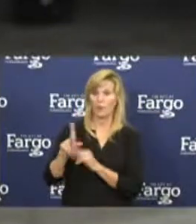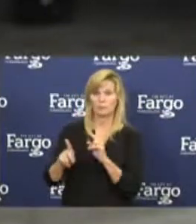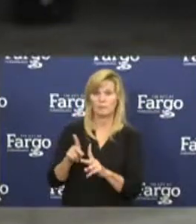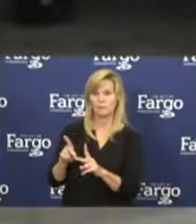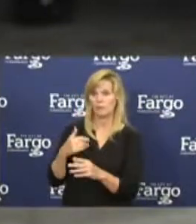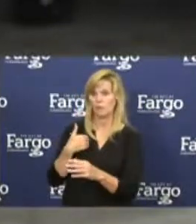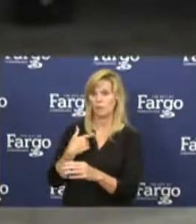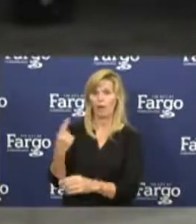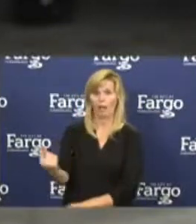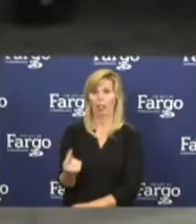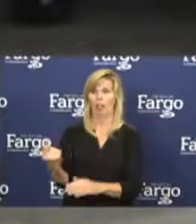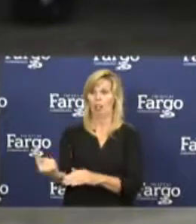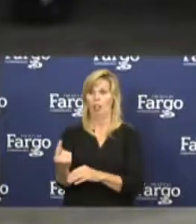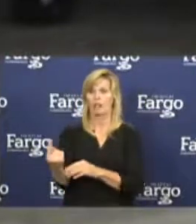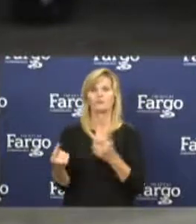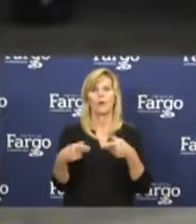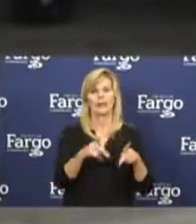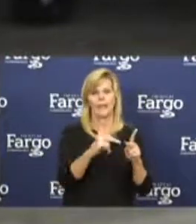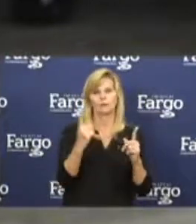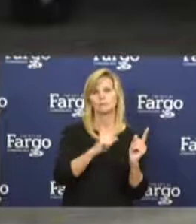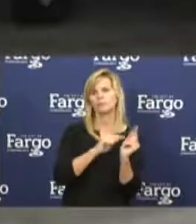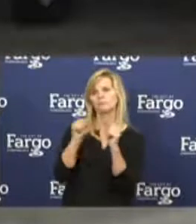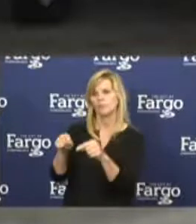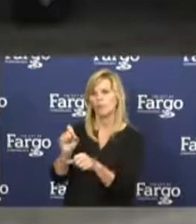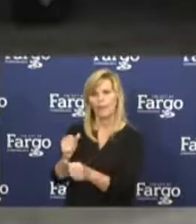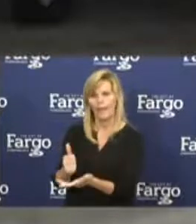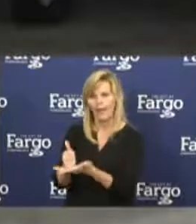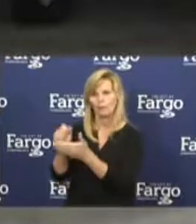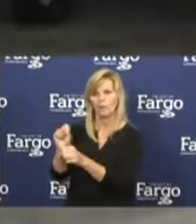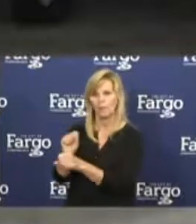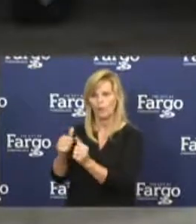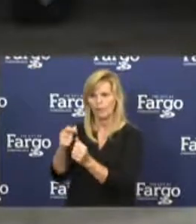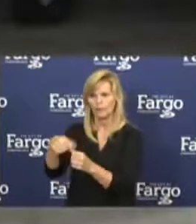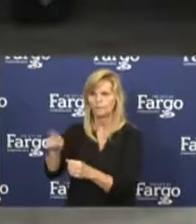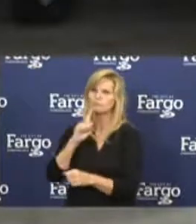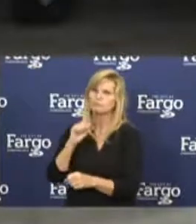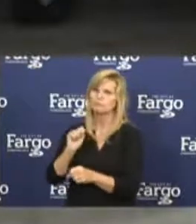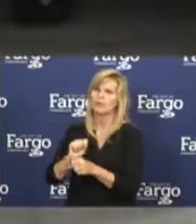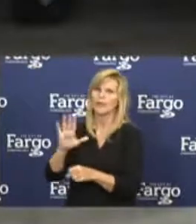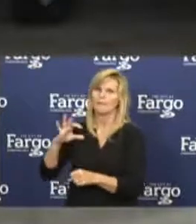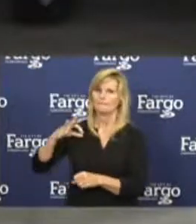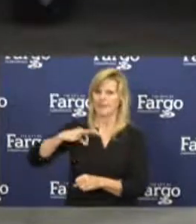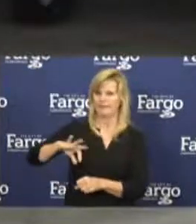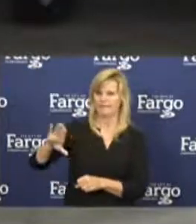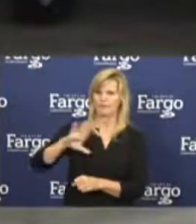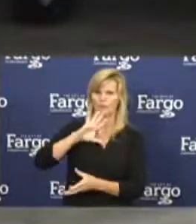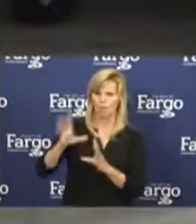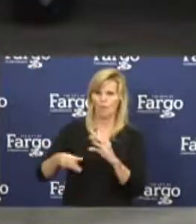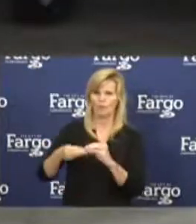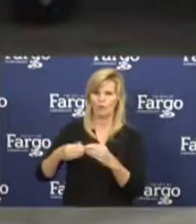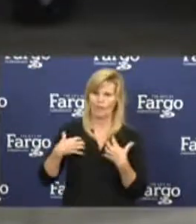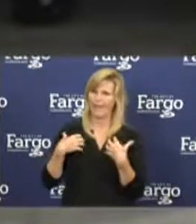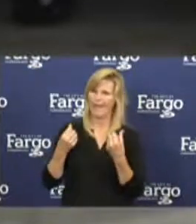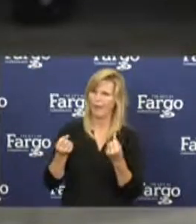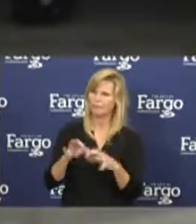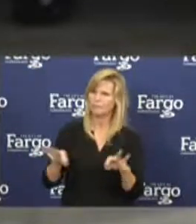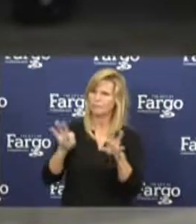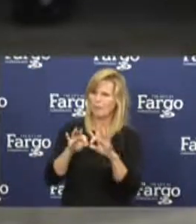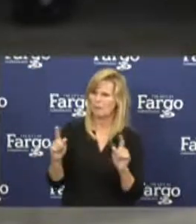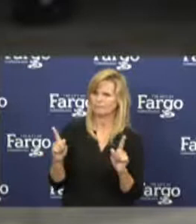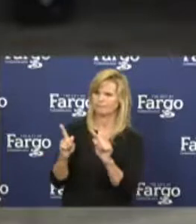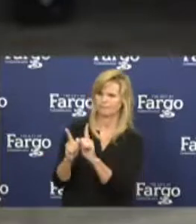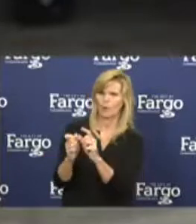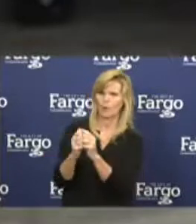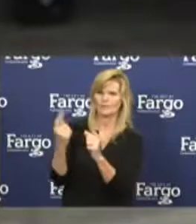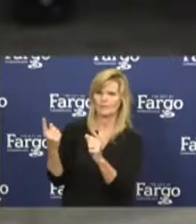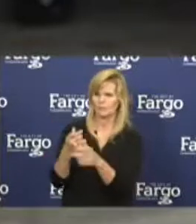be isolated, so this is be a real big benefit for their overall health and mental well-being. And facilities can